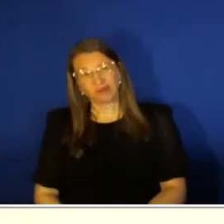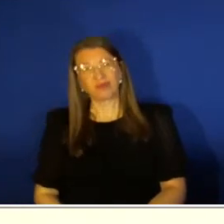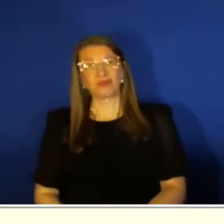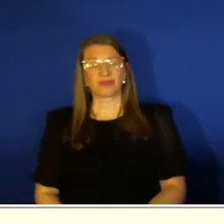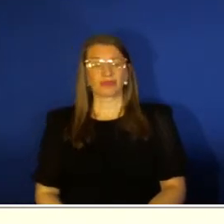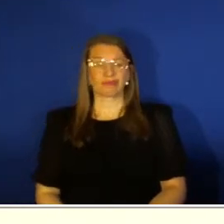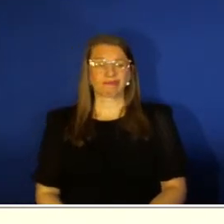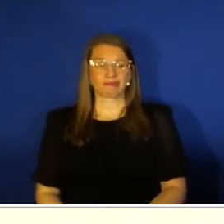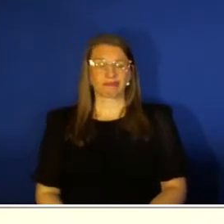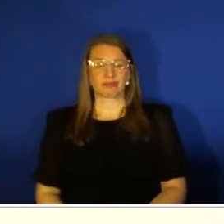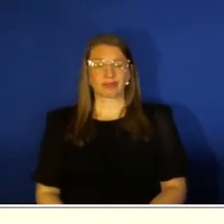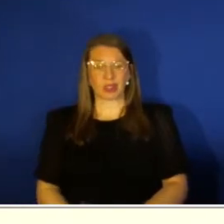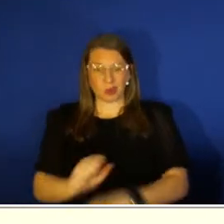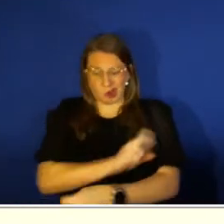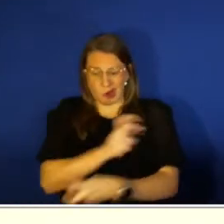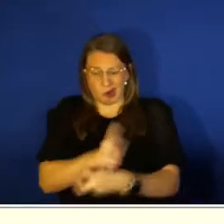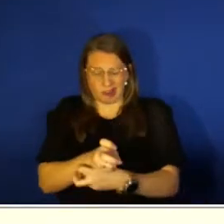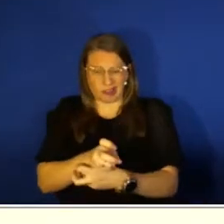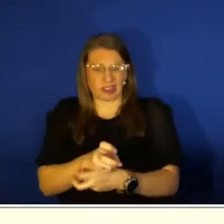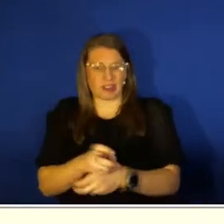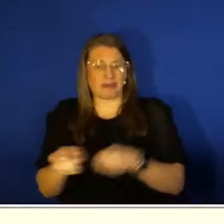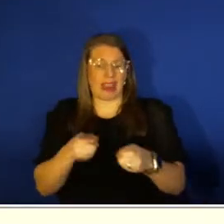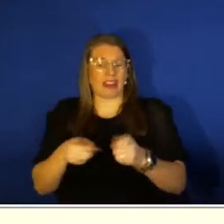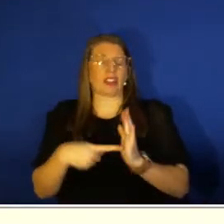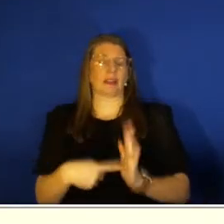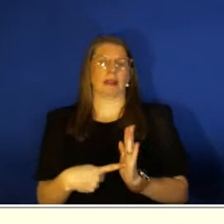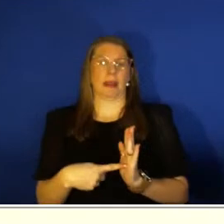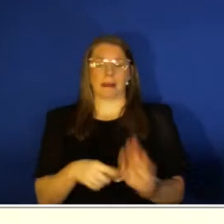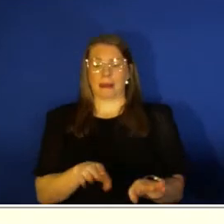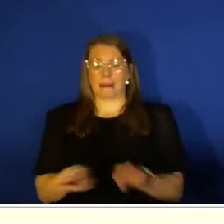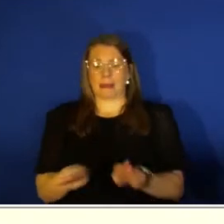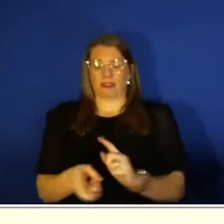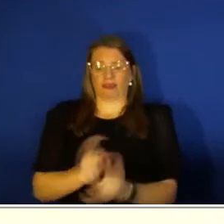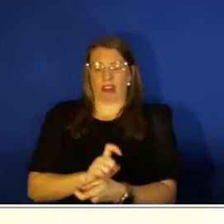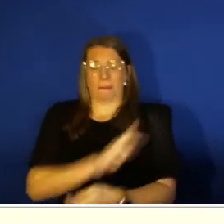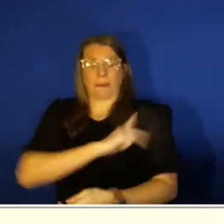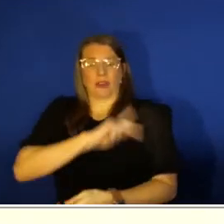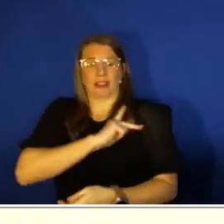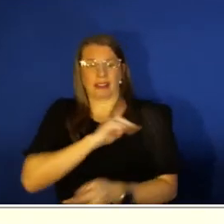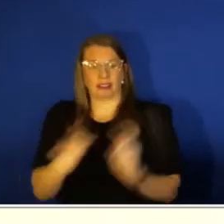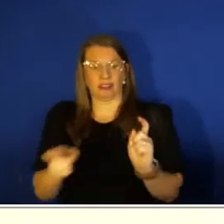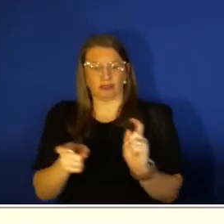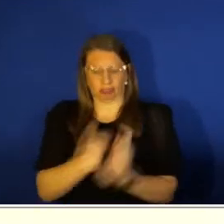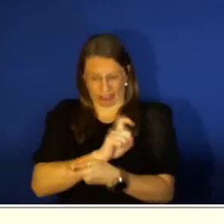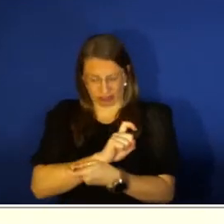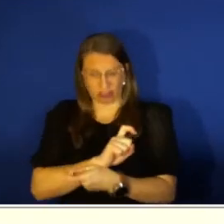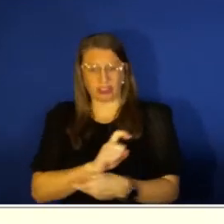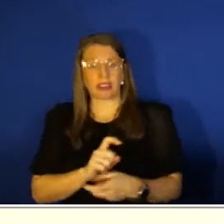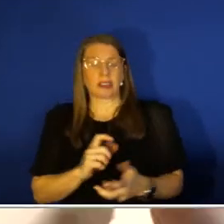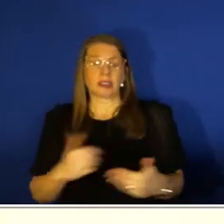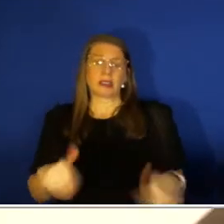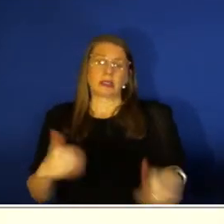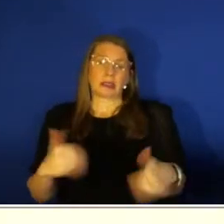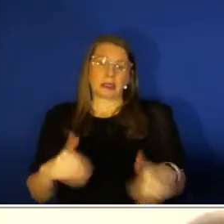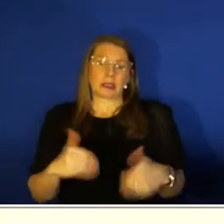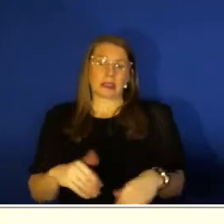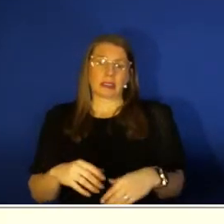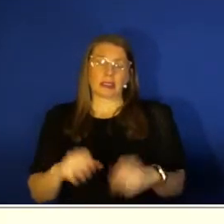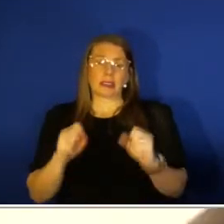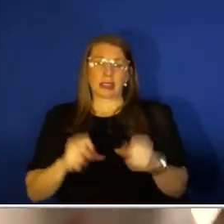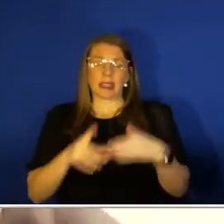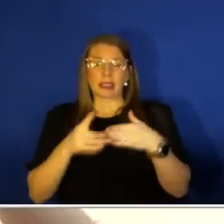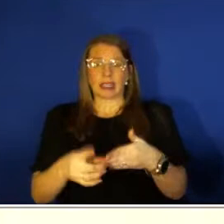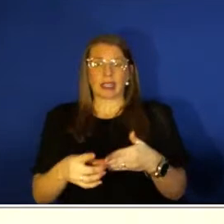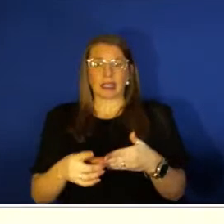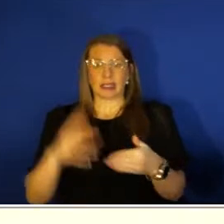hard to try to manage the symptoms. These behavior changes and the personality changes can lead to a lot of sort of what